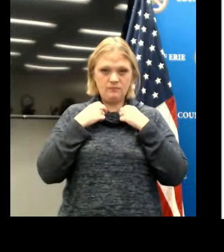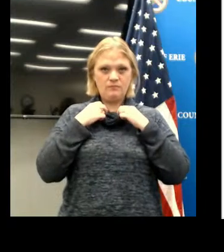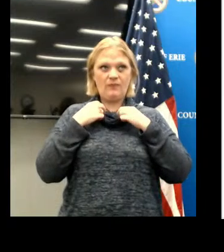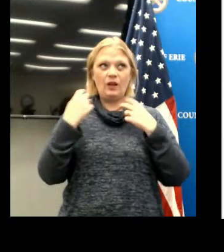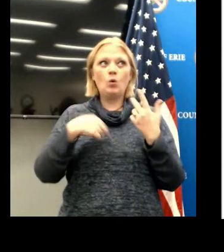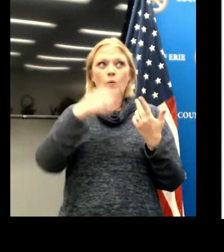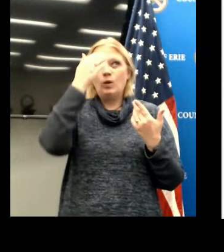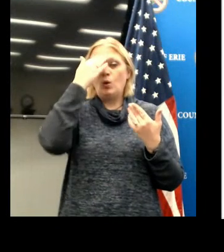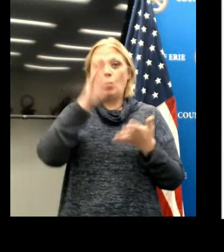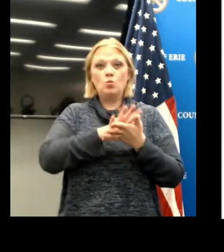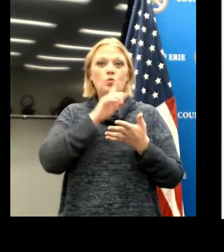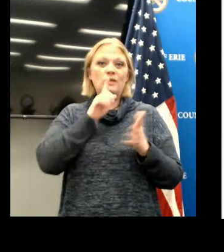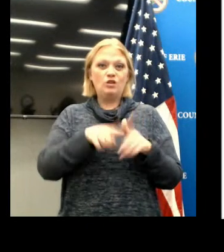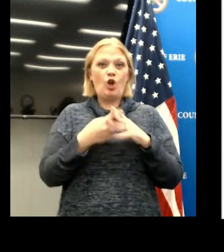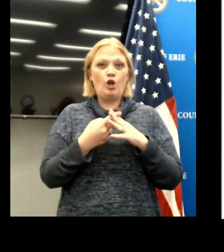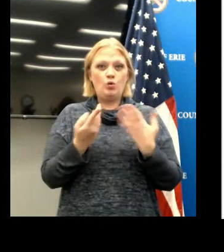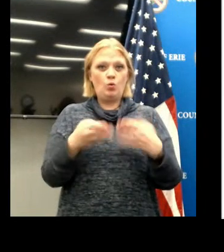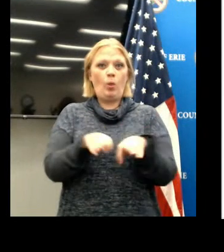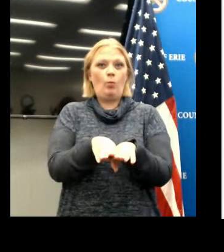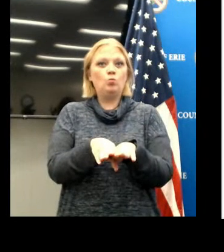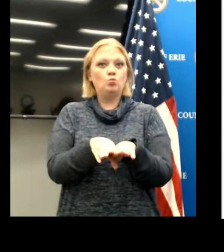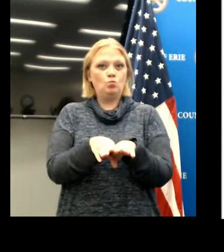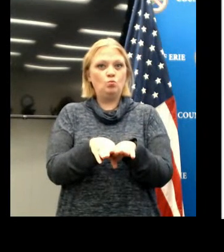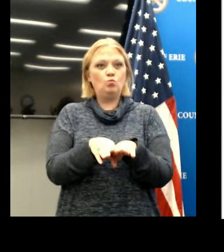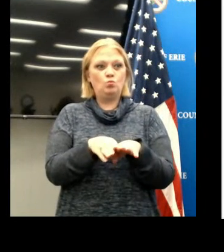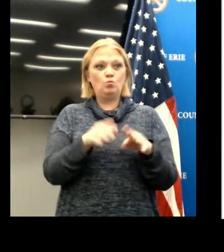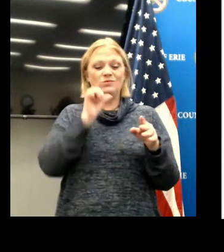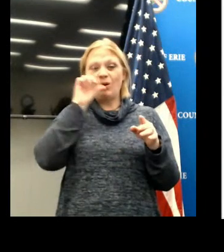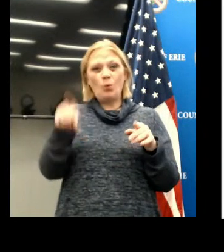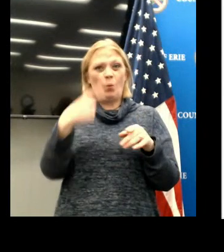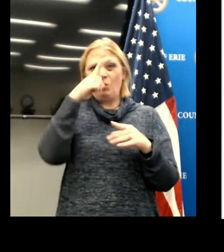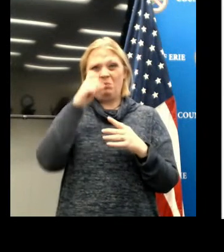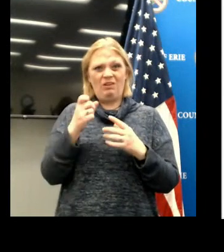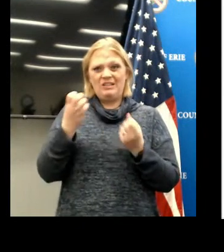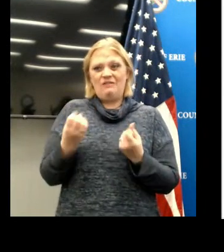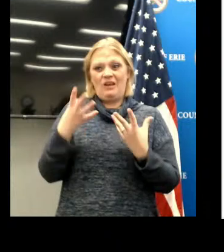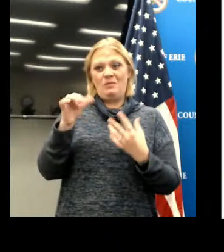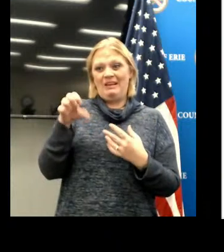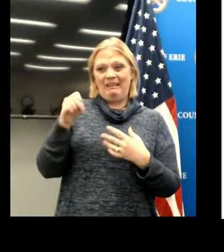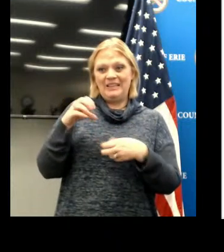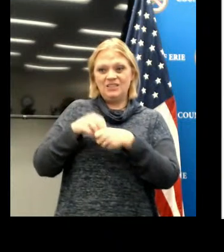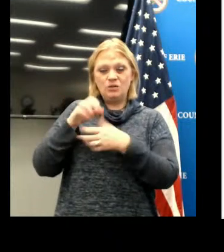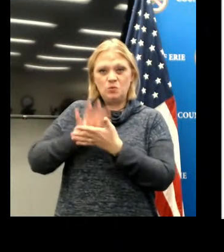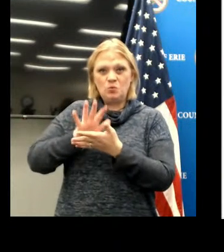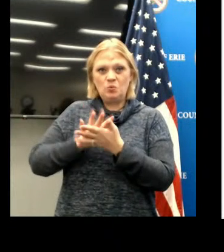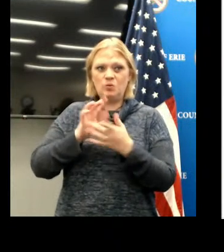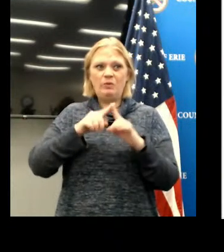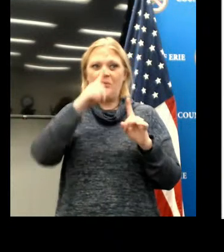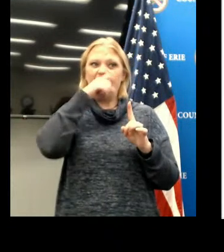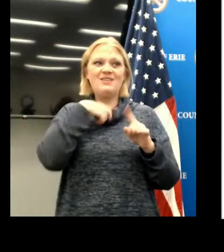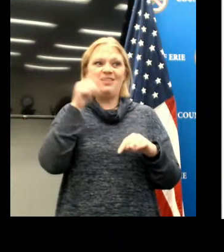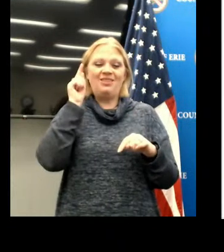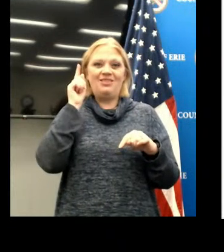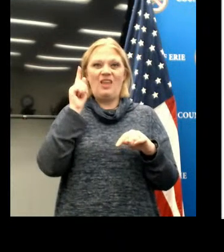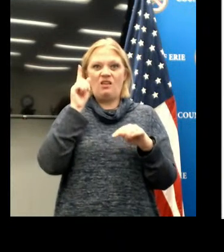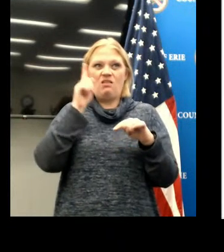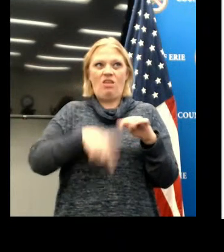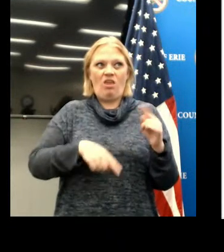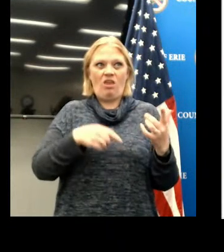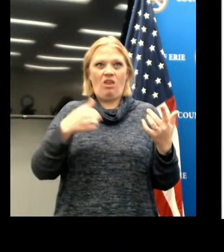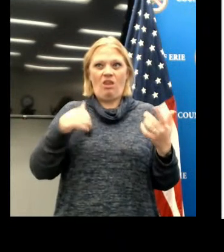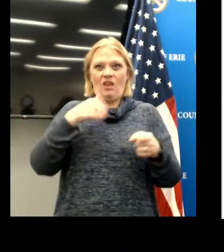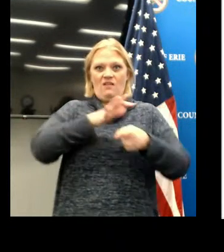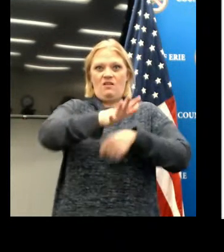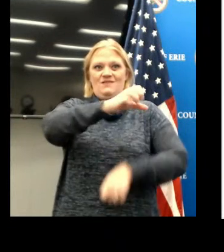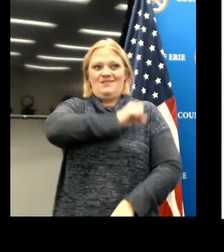schools are starting to close down, not only because of the number of cases in the school, but because they can't get the staff they